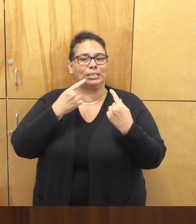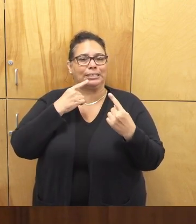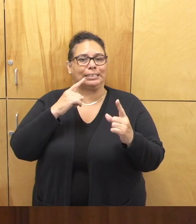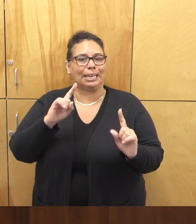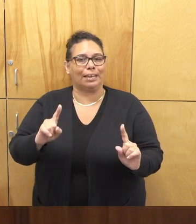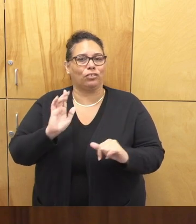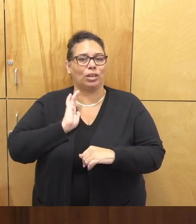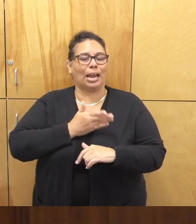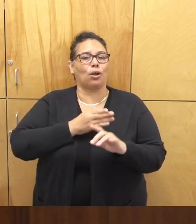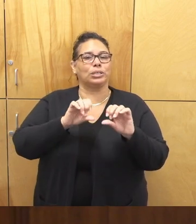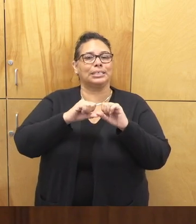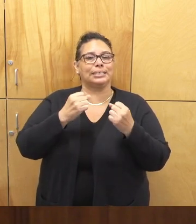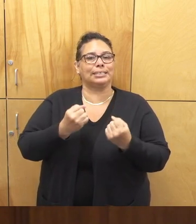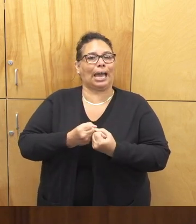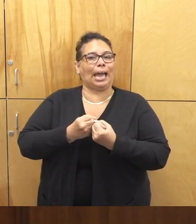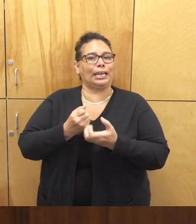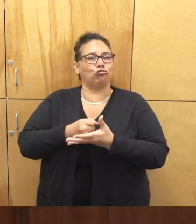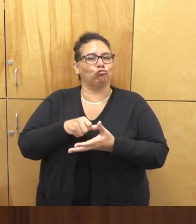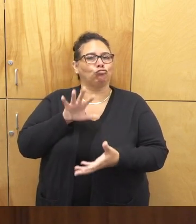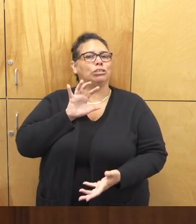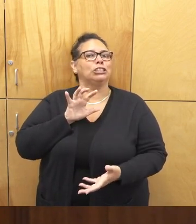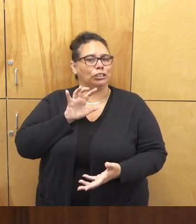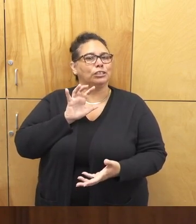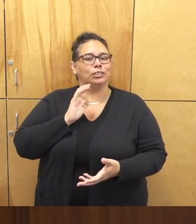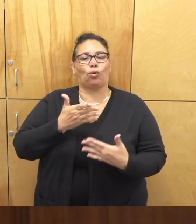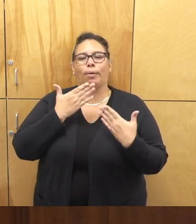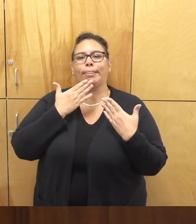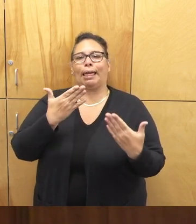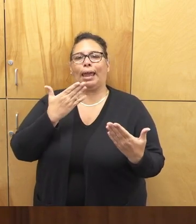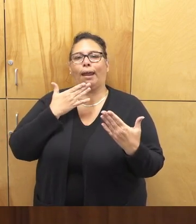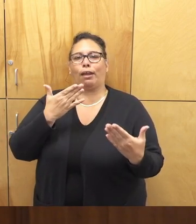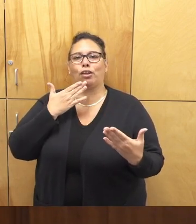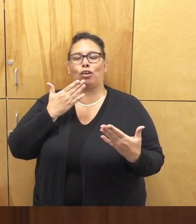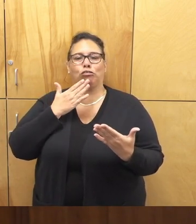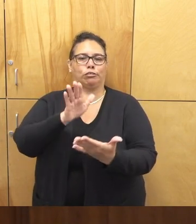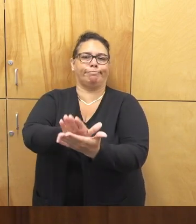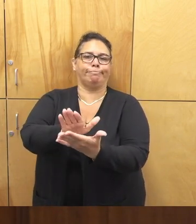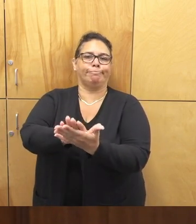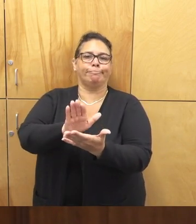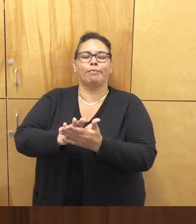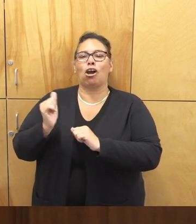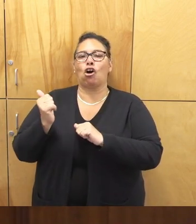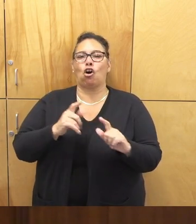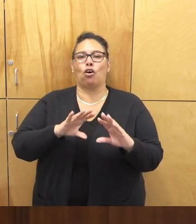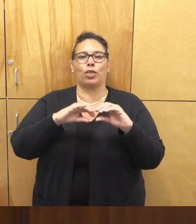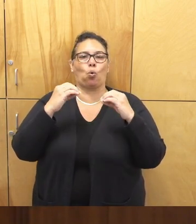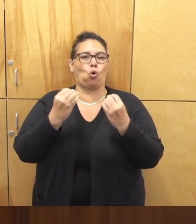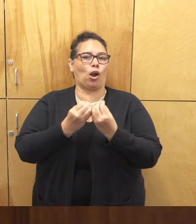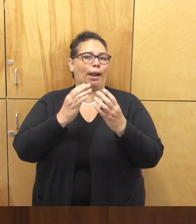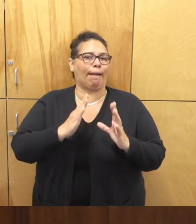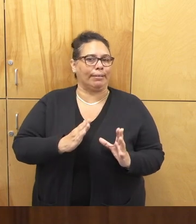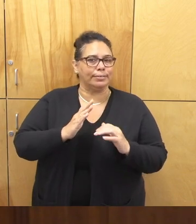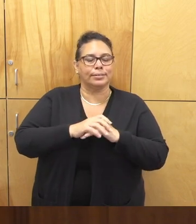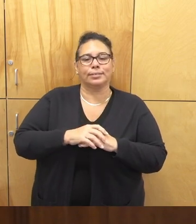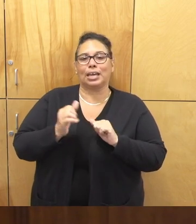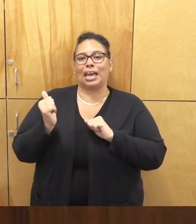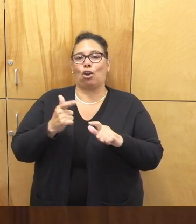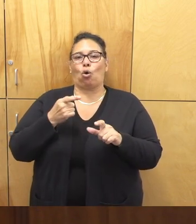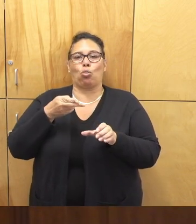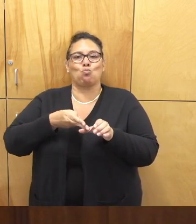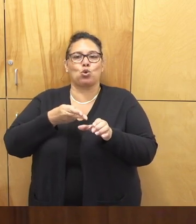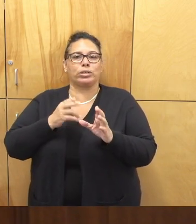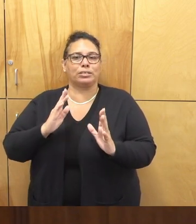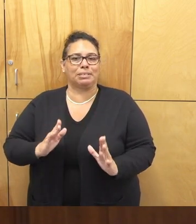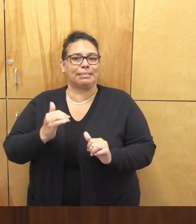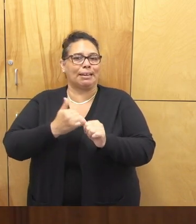our society, the rich society that we have. So thank you. Big props to all the organizers of that event, and to all the participants,